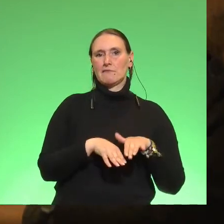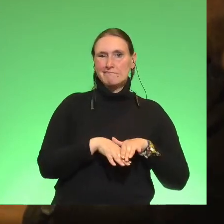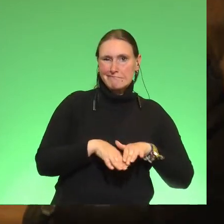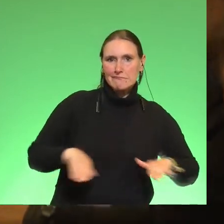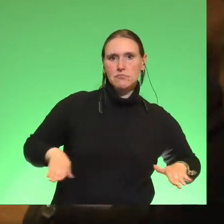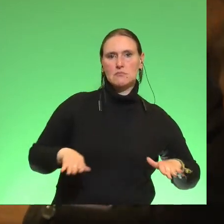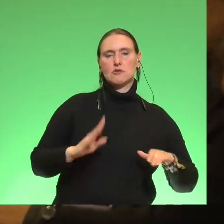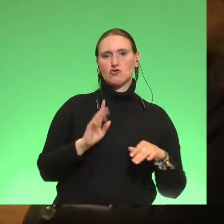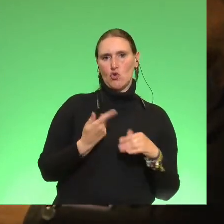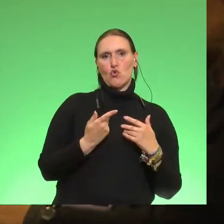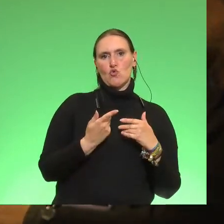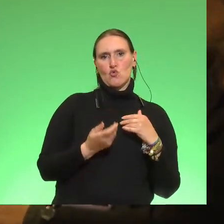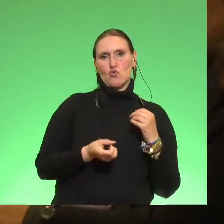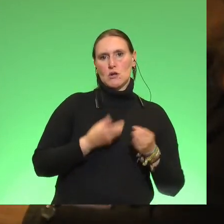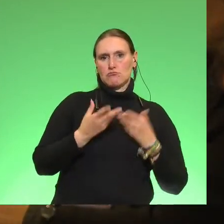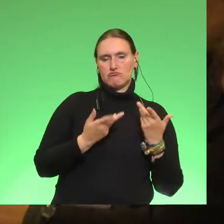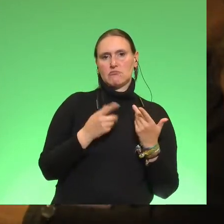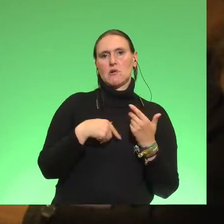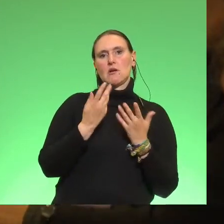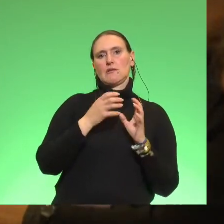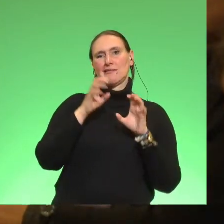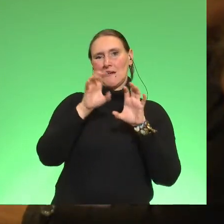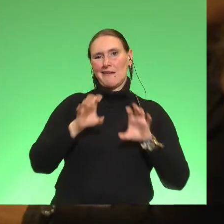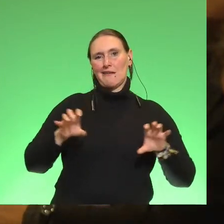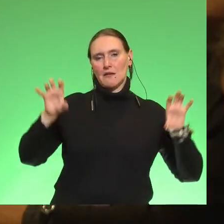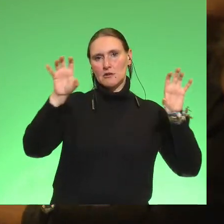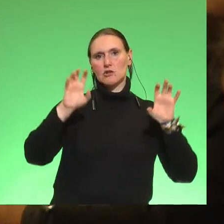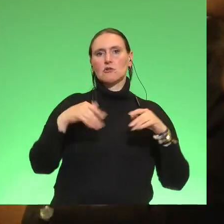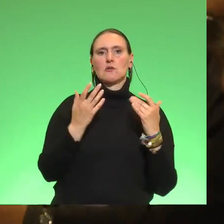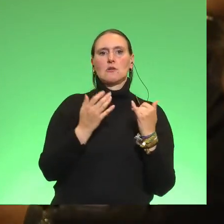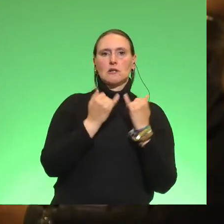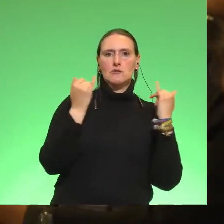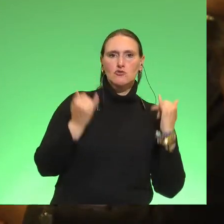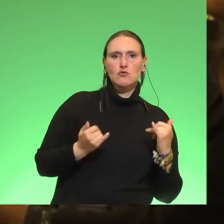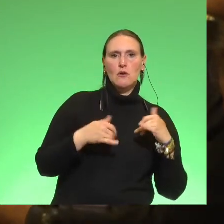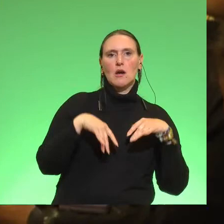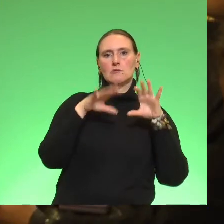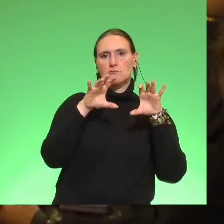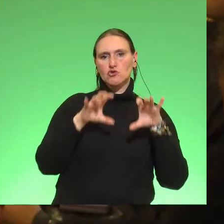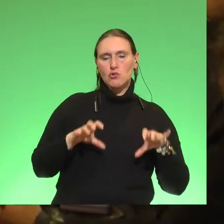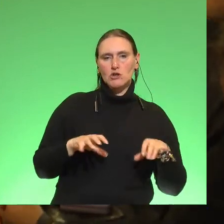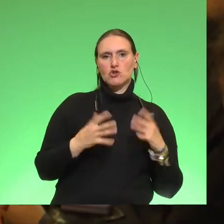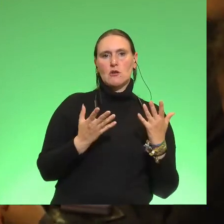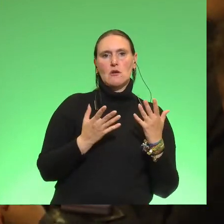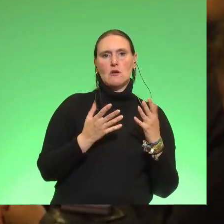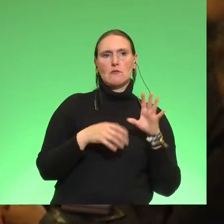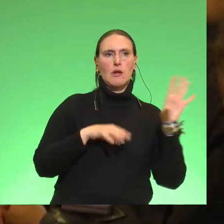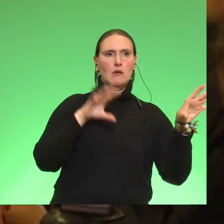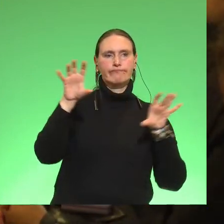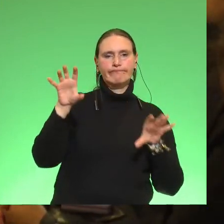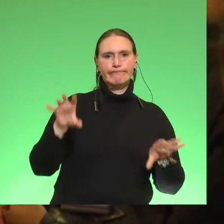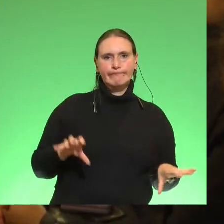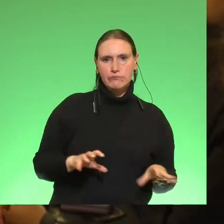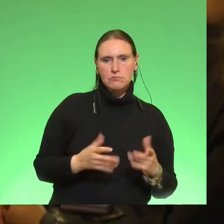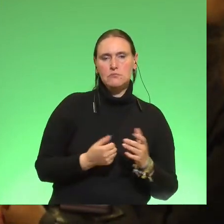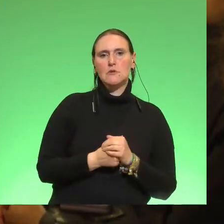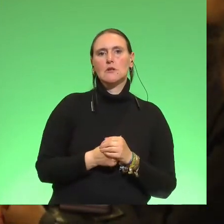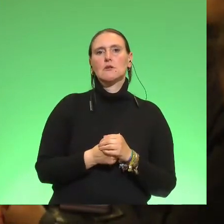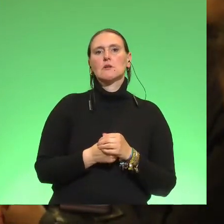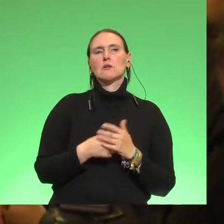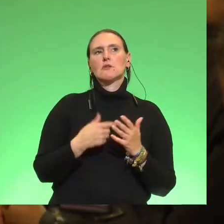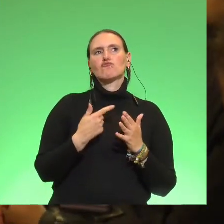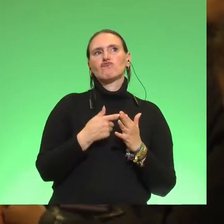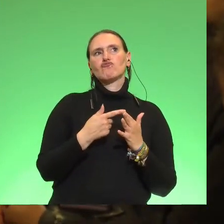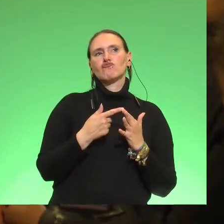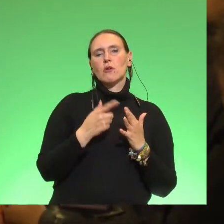thinking about architecture, I'm thinking about the institutional structures, I'm thinking about everything that